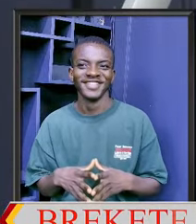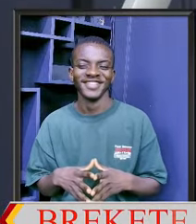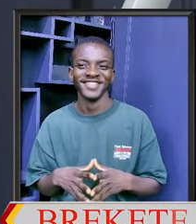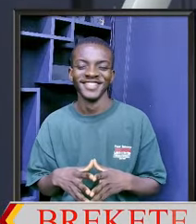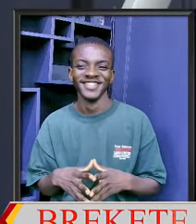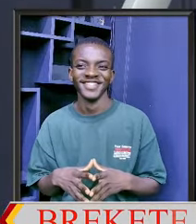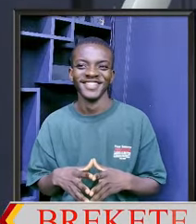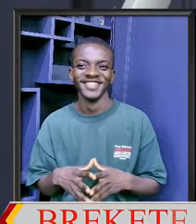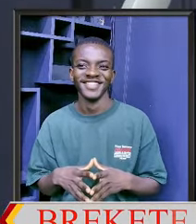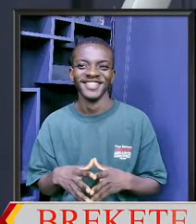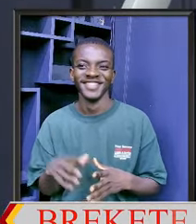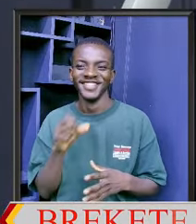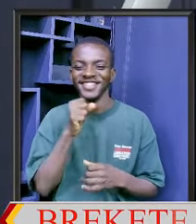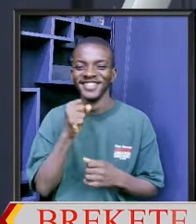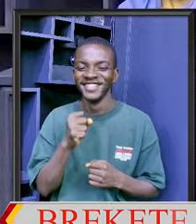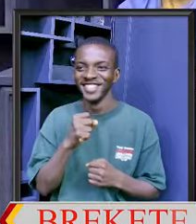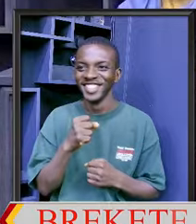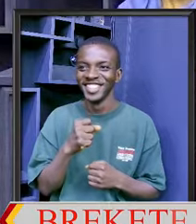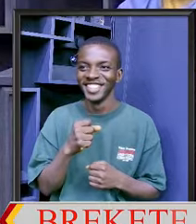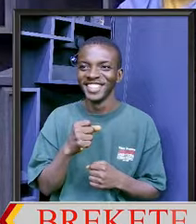Elder, old age.